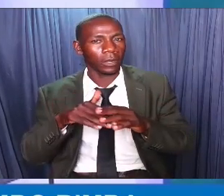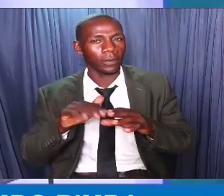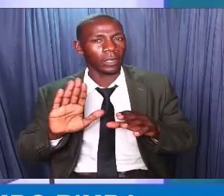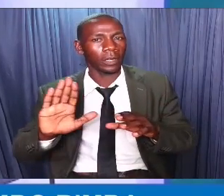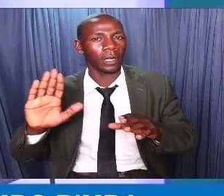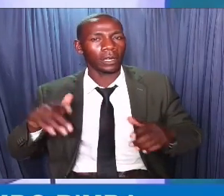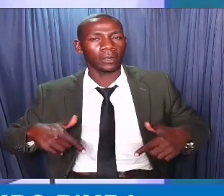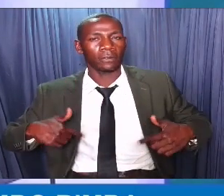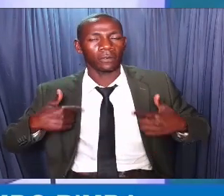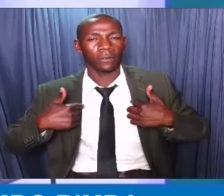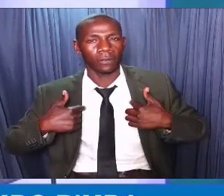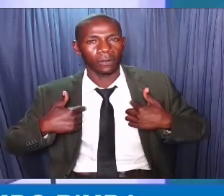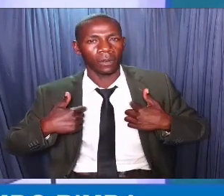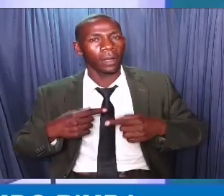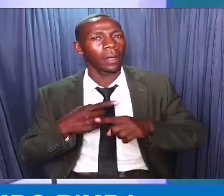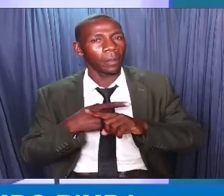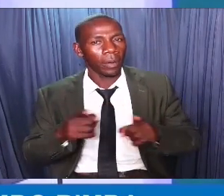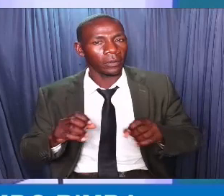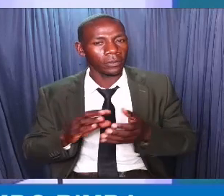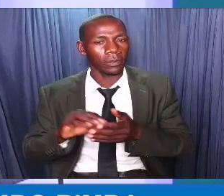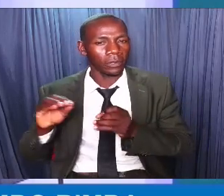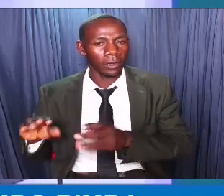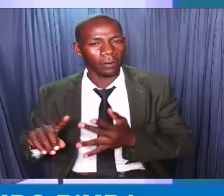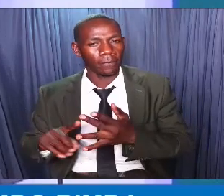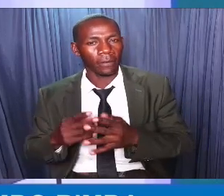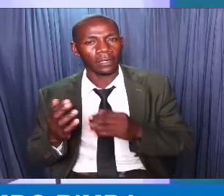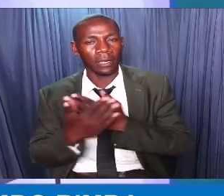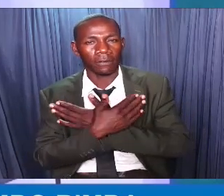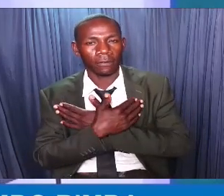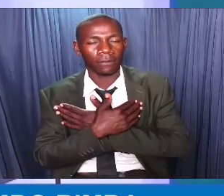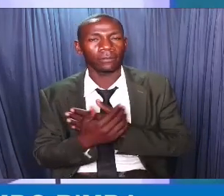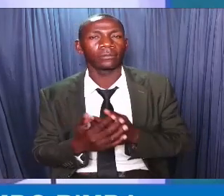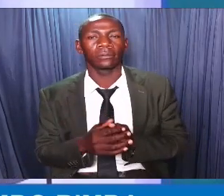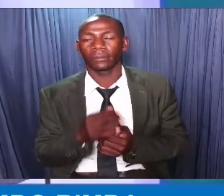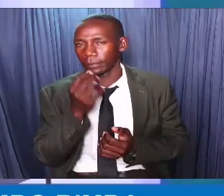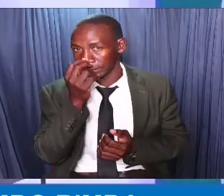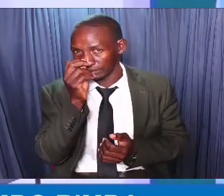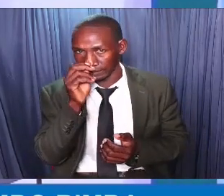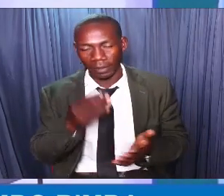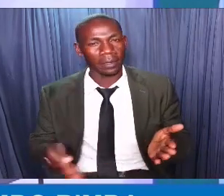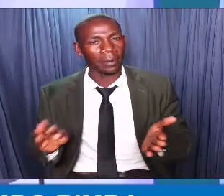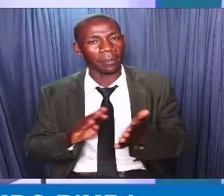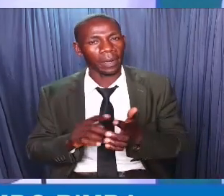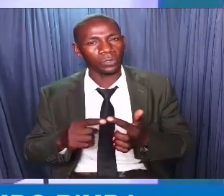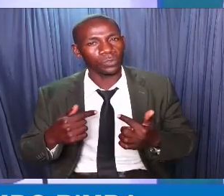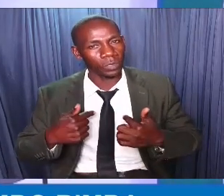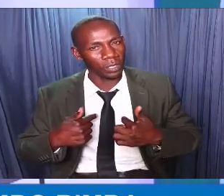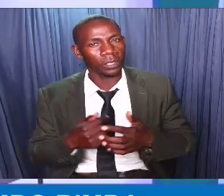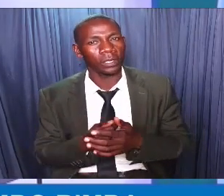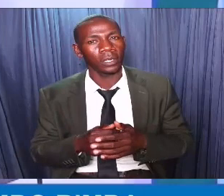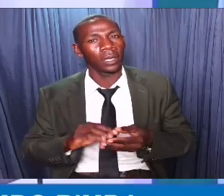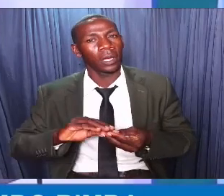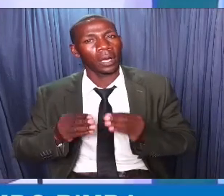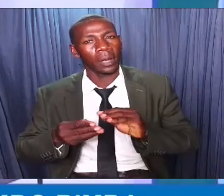the signs in their lives. Lakini wameuacha upendo wao. But now they've forsaken the first love. Wanirudie mimi. Let them return unto me.